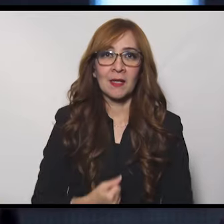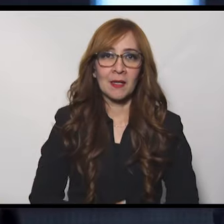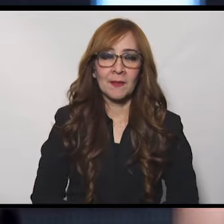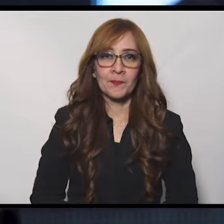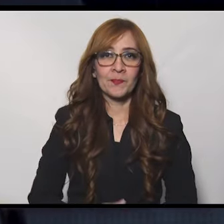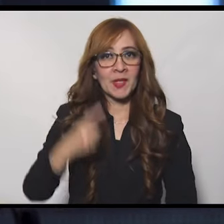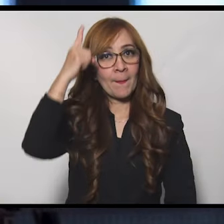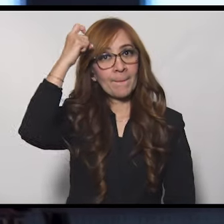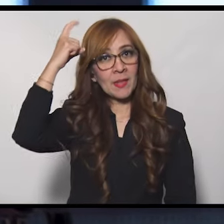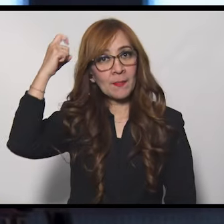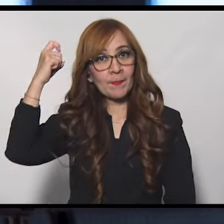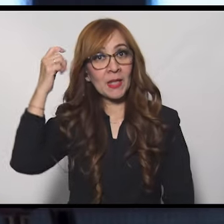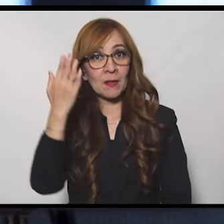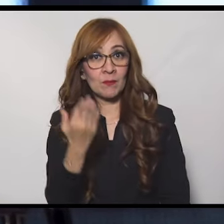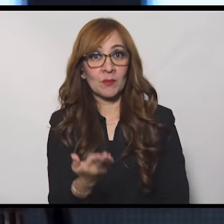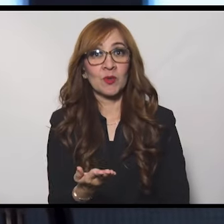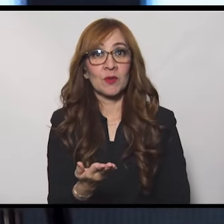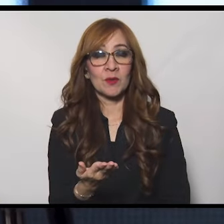your dreams